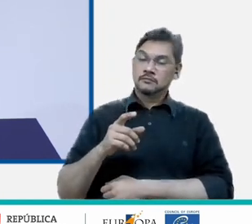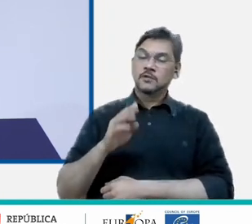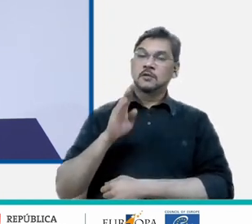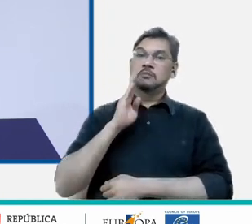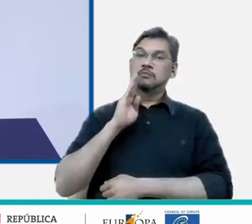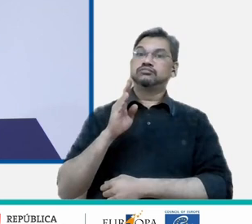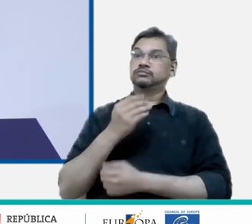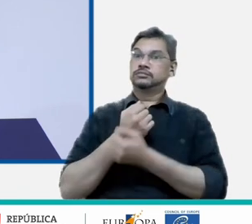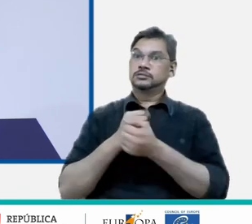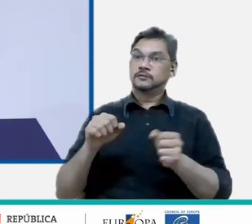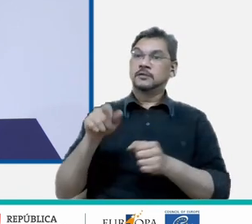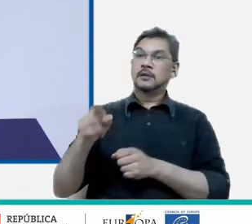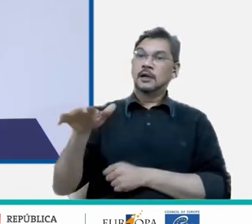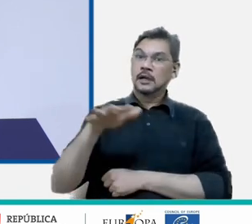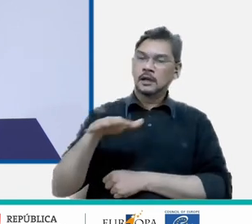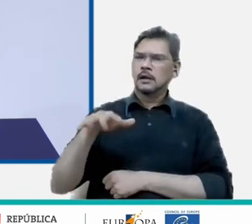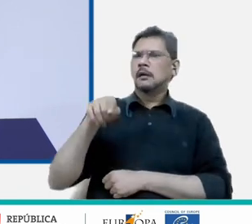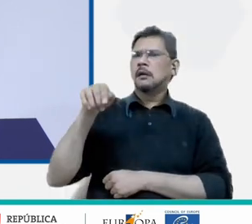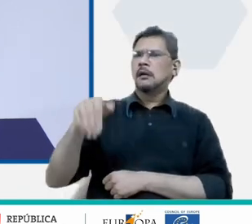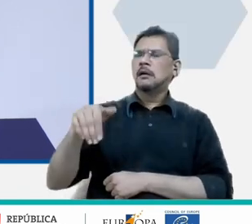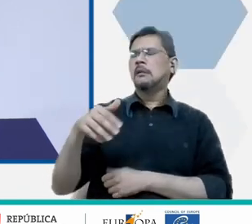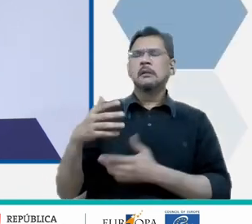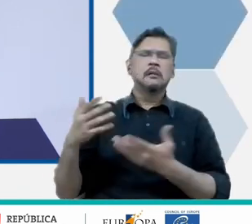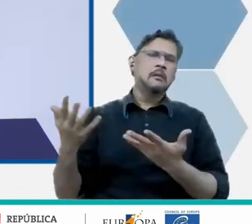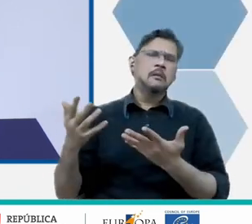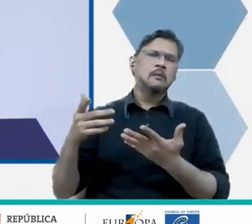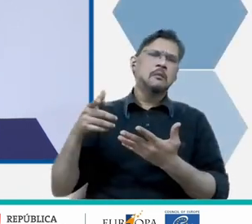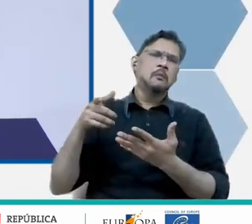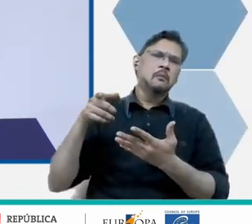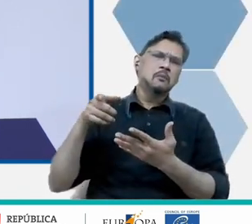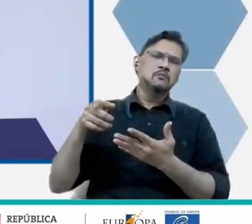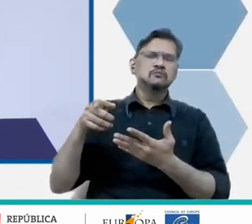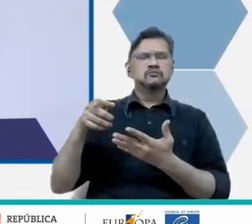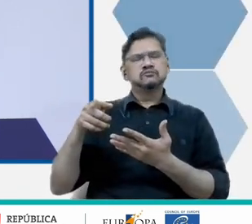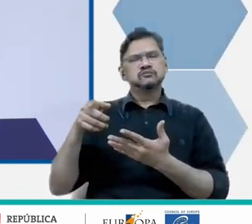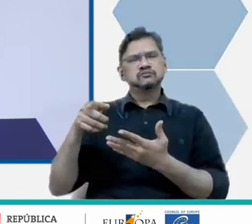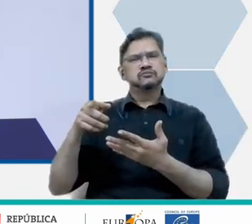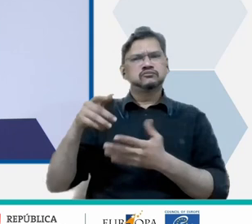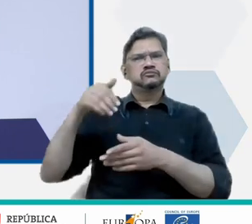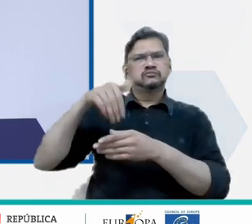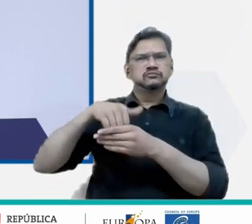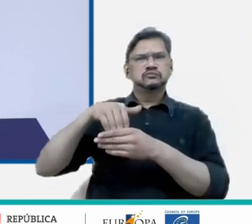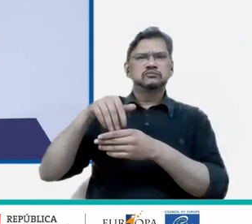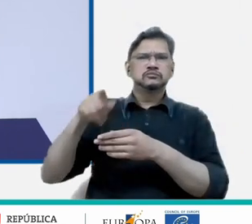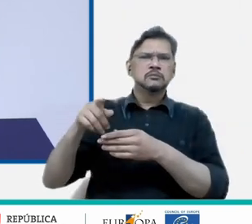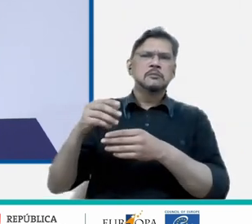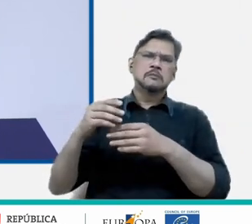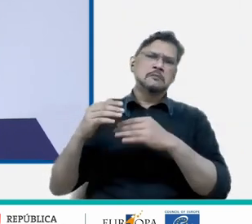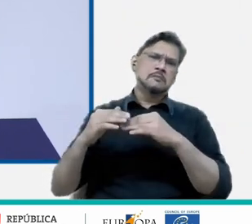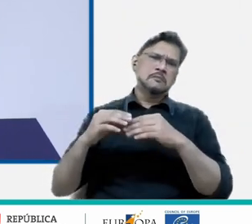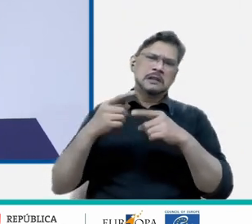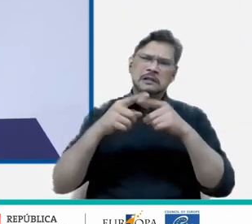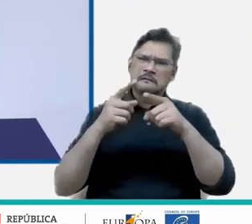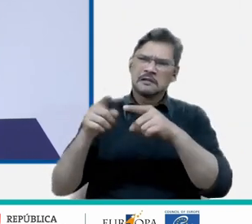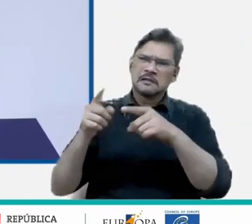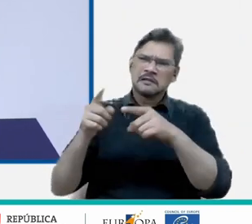of other escalating social and political upheaval. How is the canton tackling these